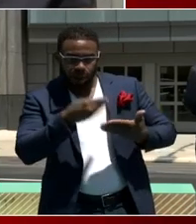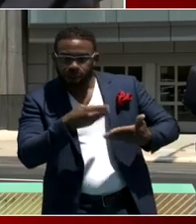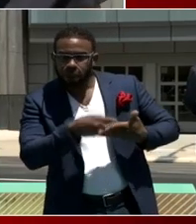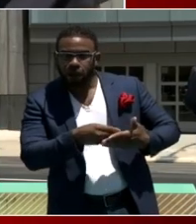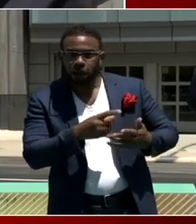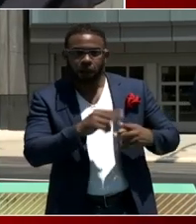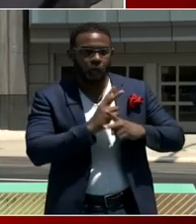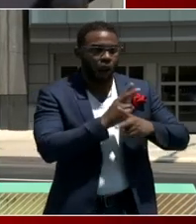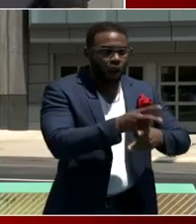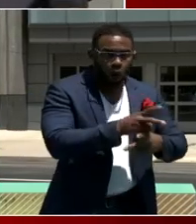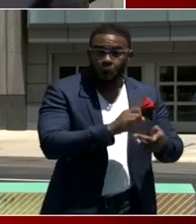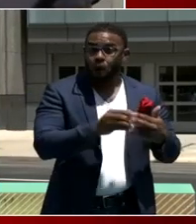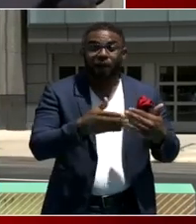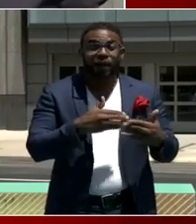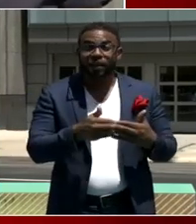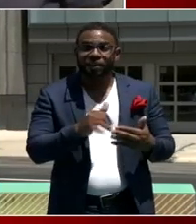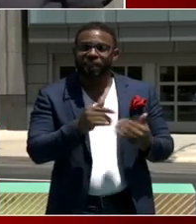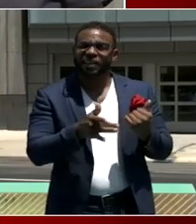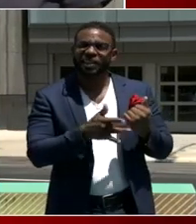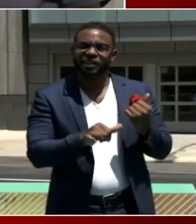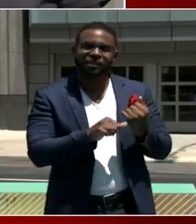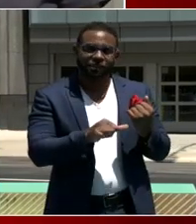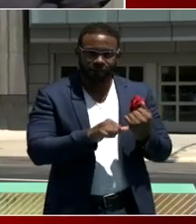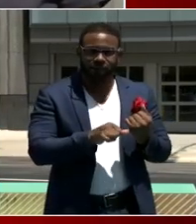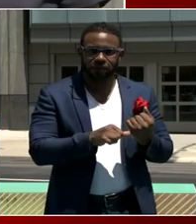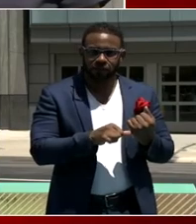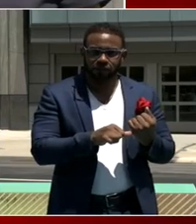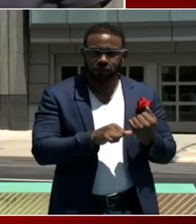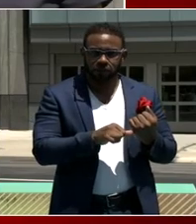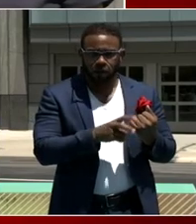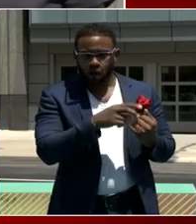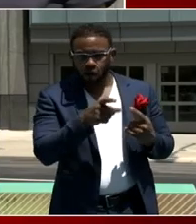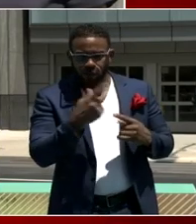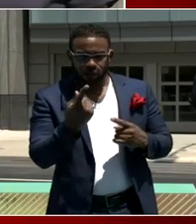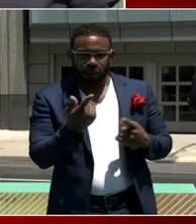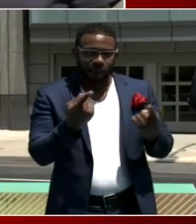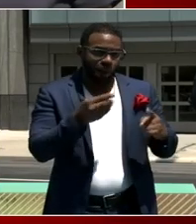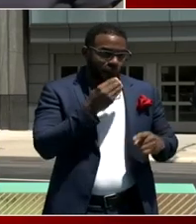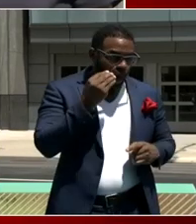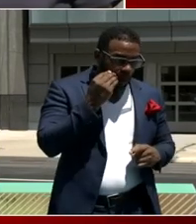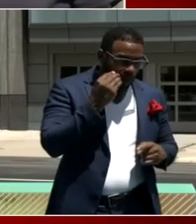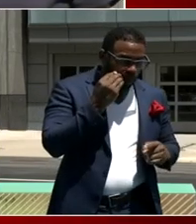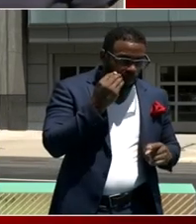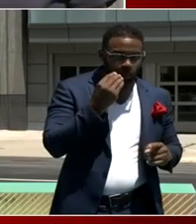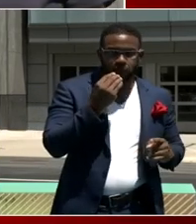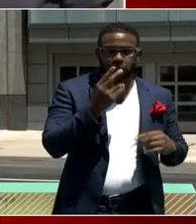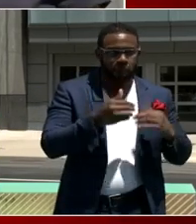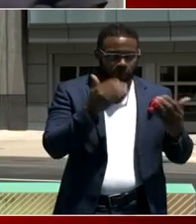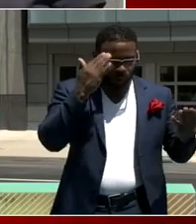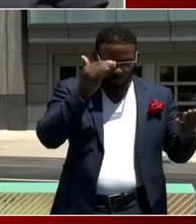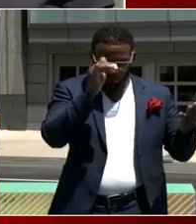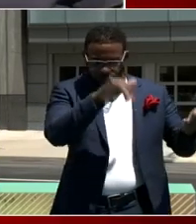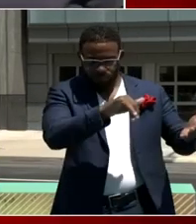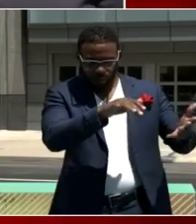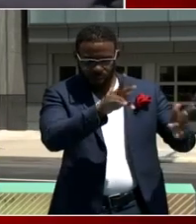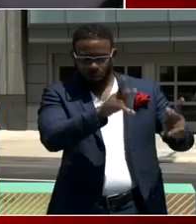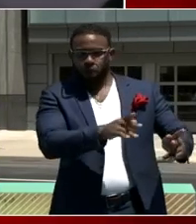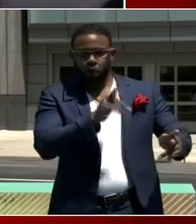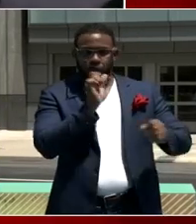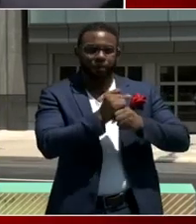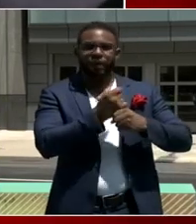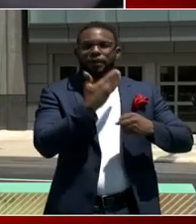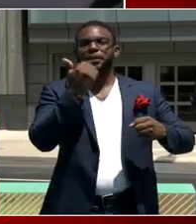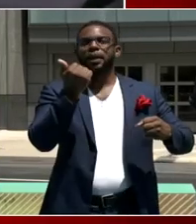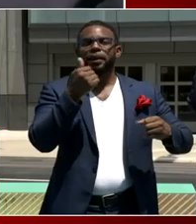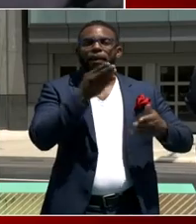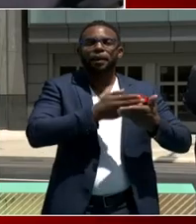dollars, loans, or even that technical assistance to go from something that happens at home, and everybody knows that person who makes